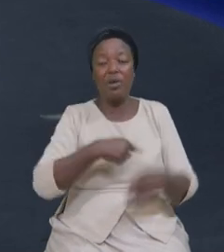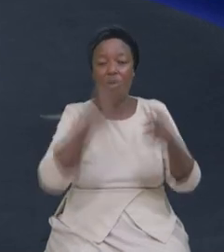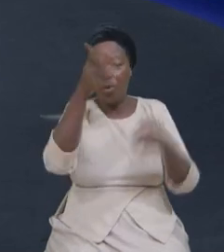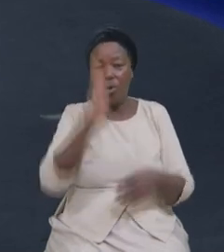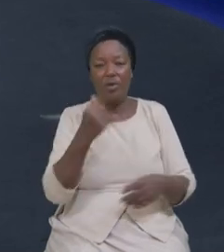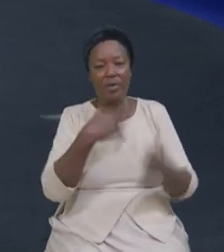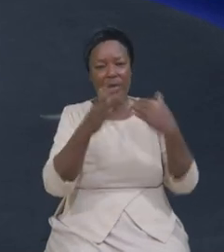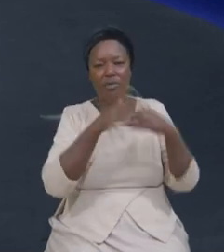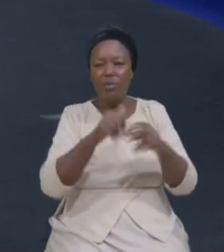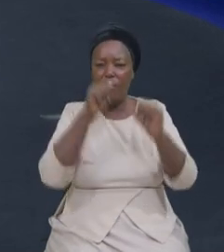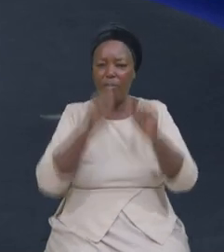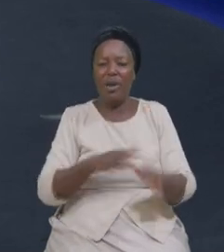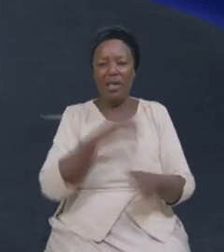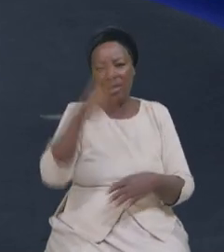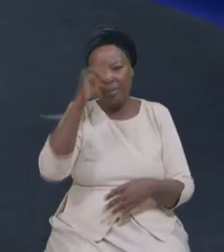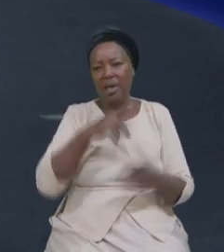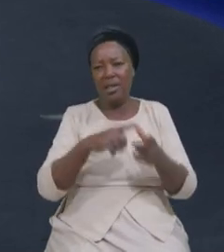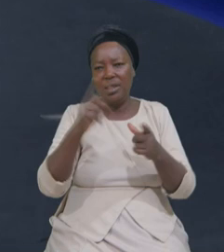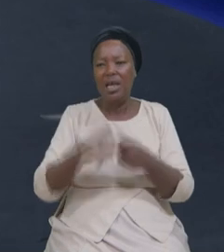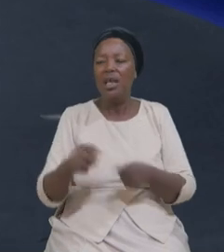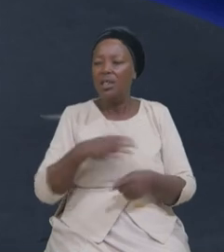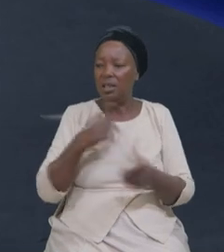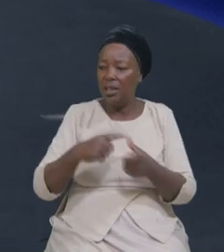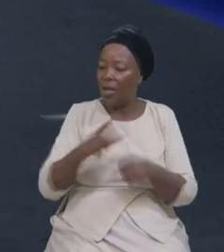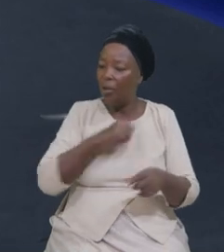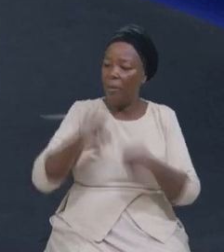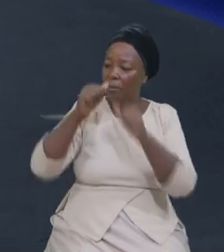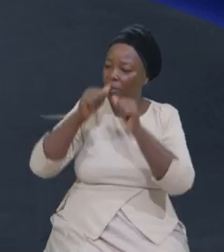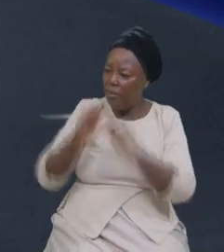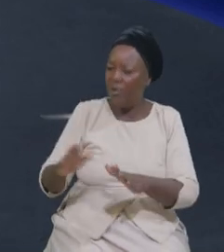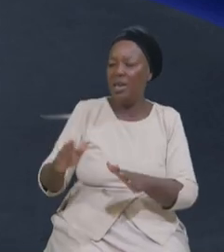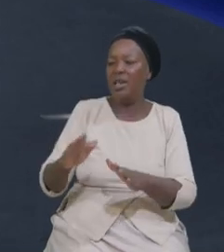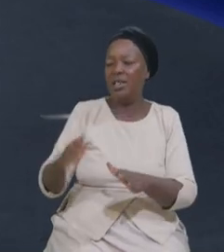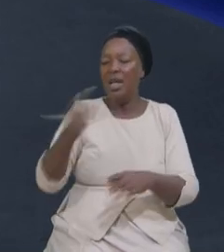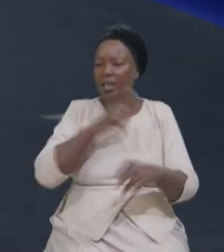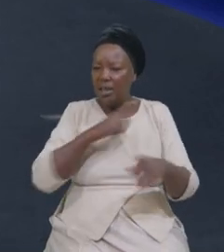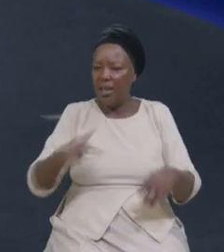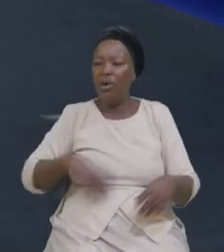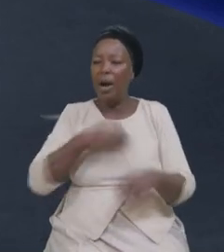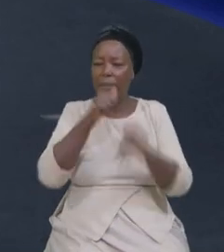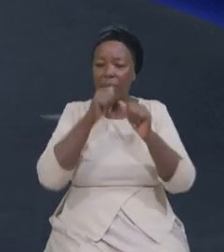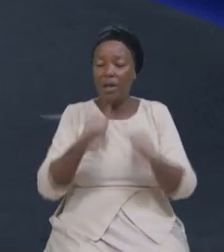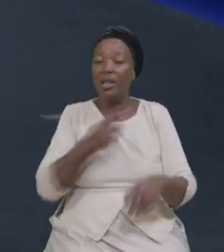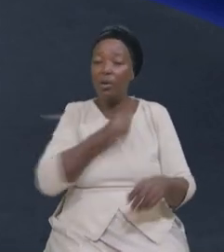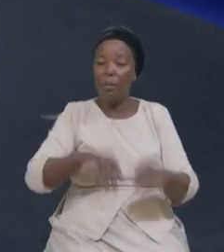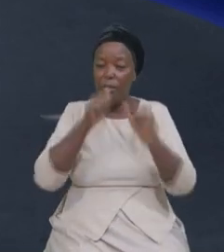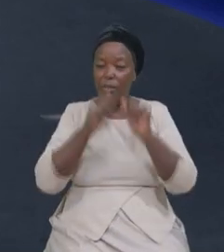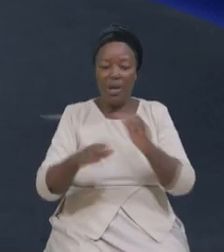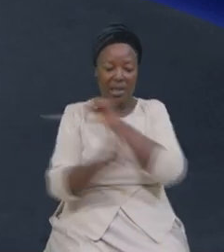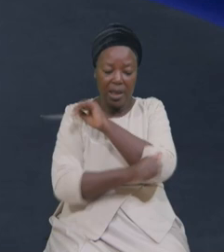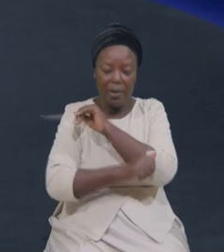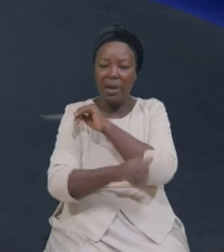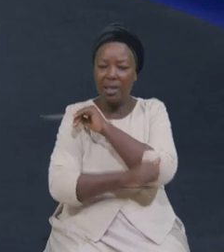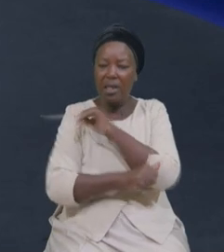bring forth a son, and thou shalt call his name Emmanuel. That took some hundreds of years because